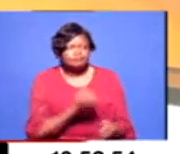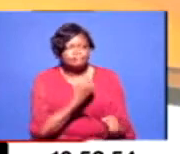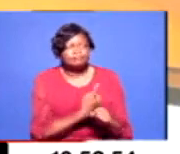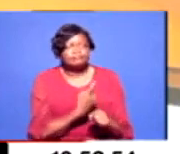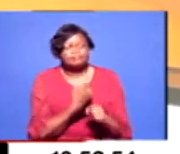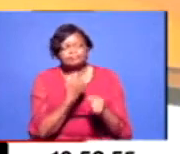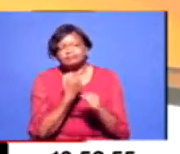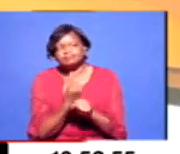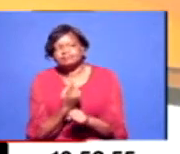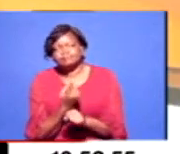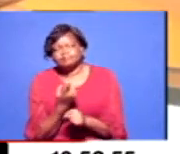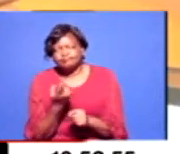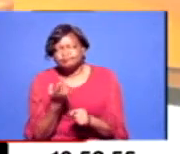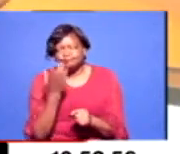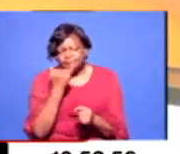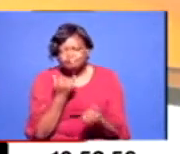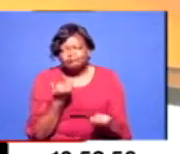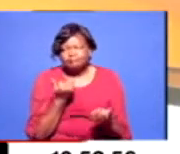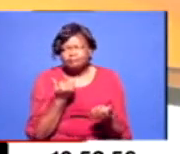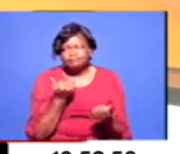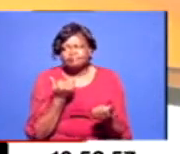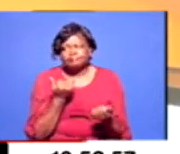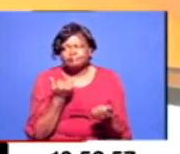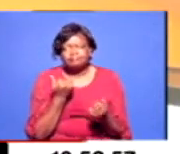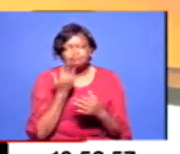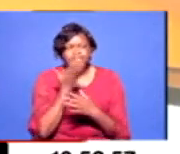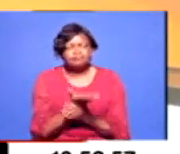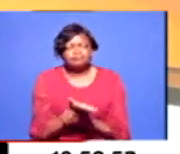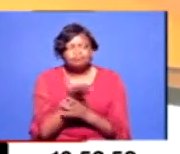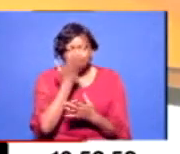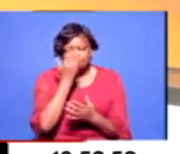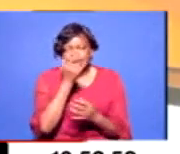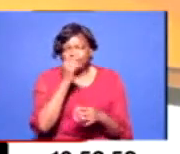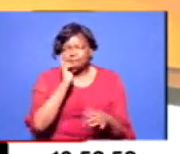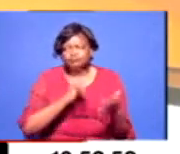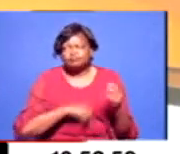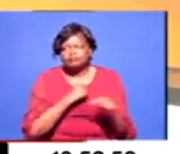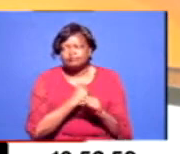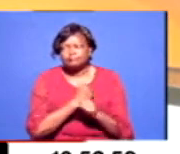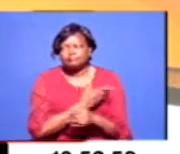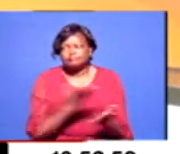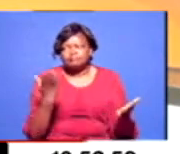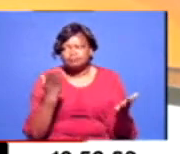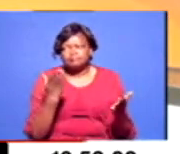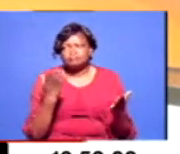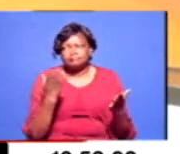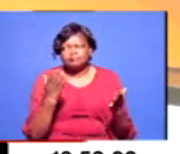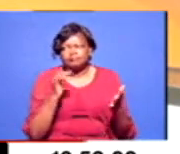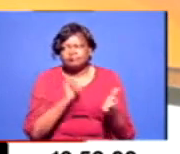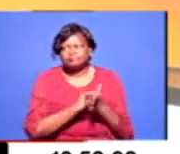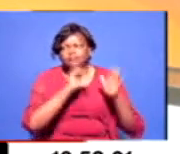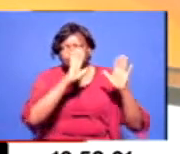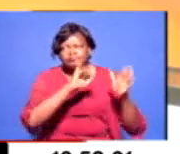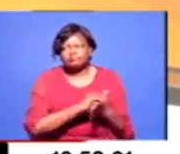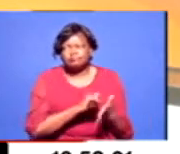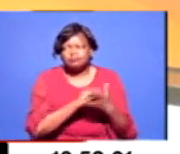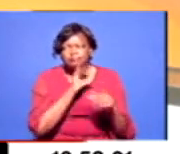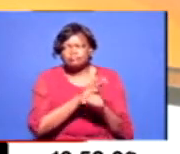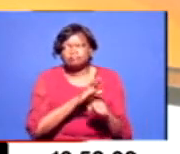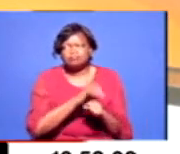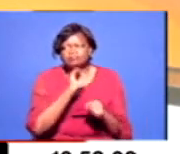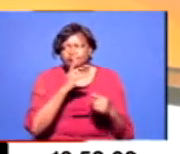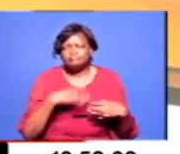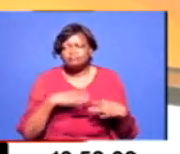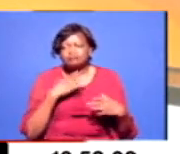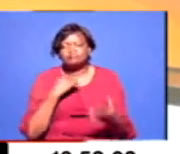a minute and a half, so that you may make your appeal. Because what you're doing is something, it's quite a noble gesture that a lot of Kenyans would want